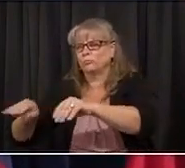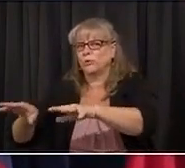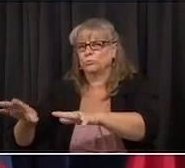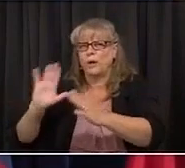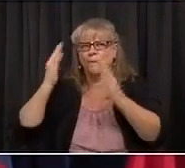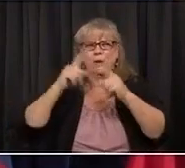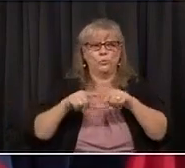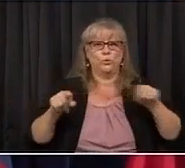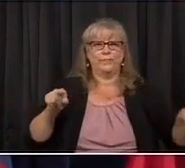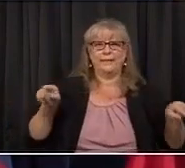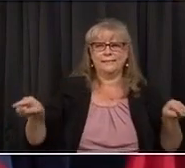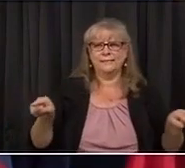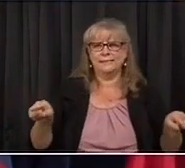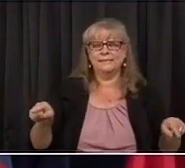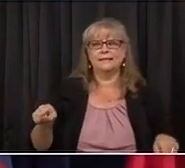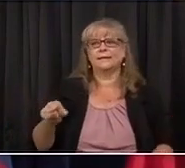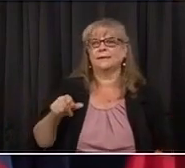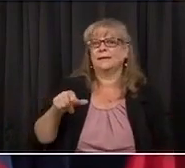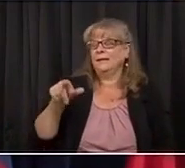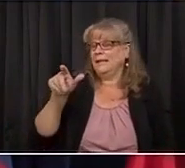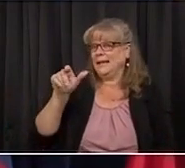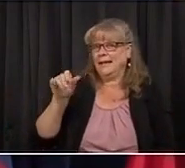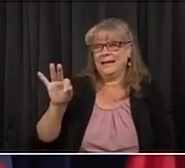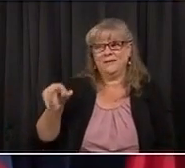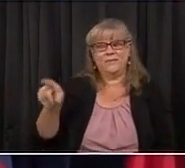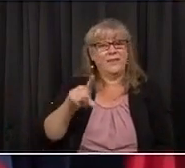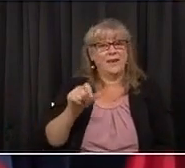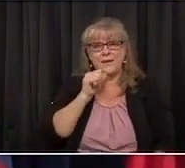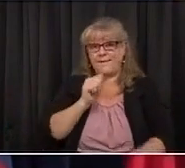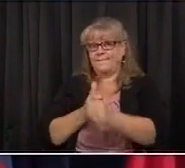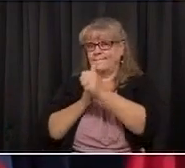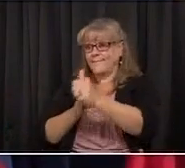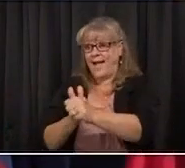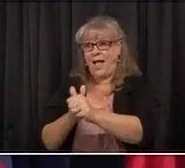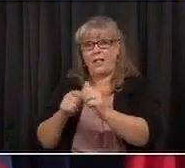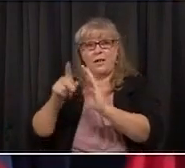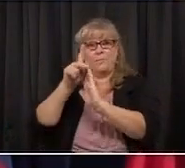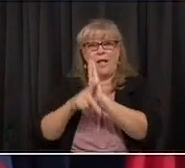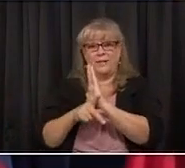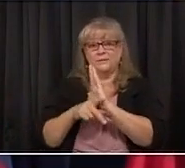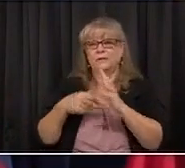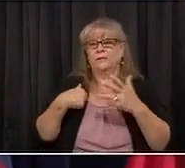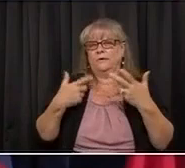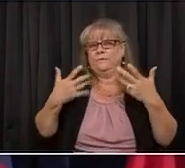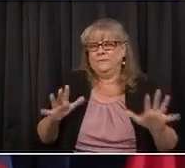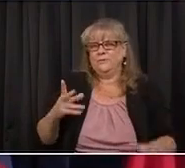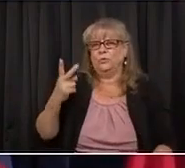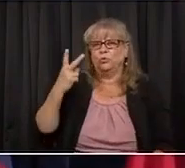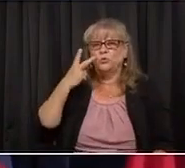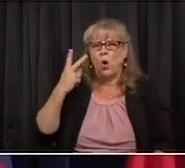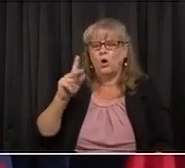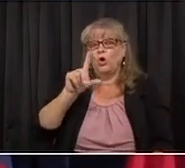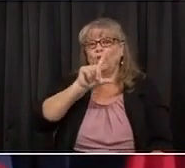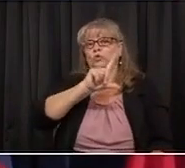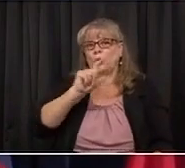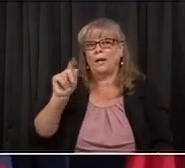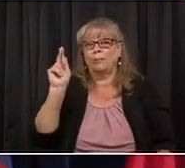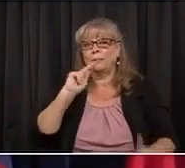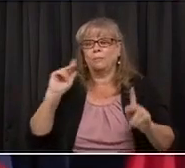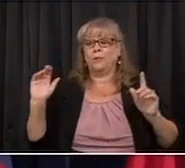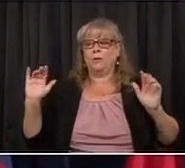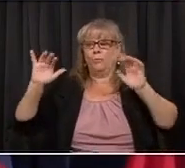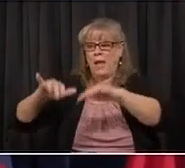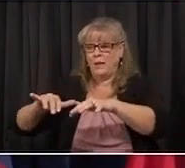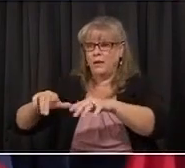maintaining these safety requirements, you would see a very different set of numbers. You'd see a restaurant outbreak with 20 people in the kitchen